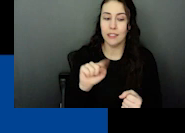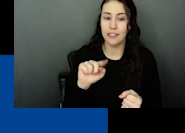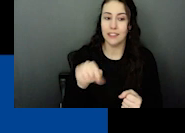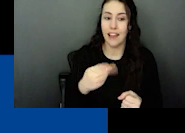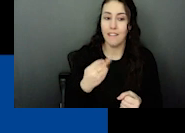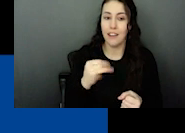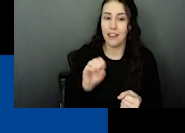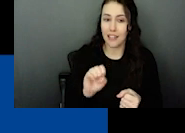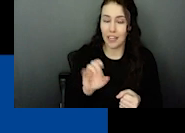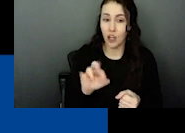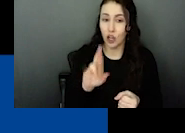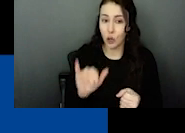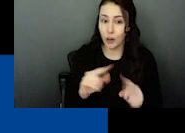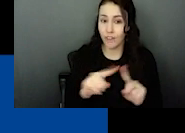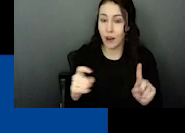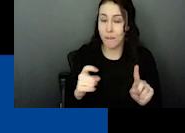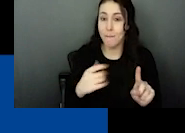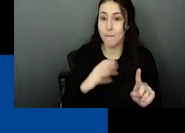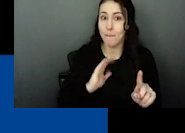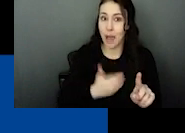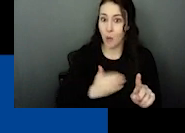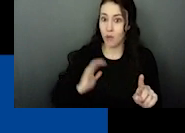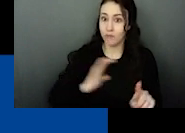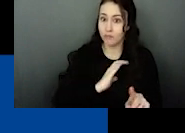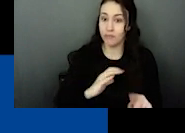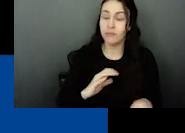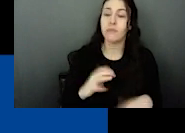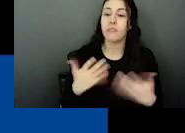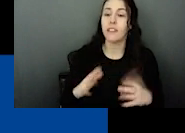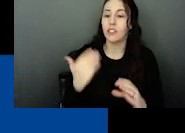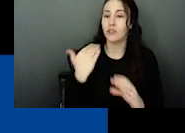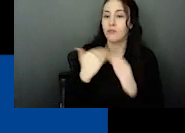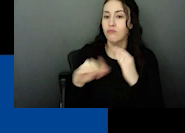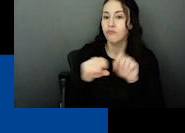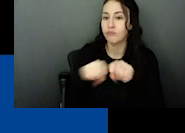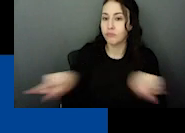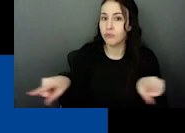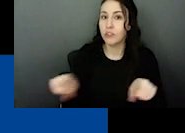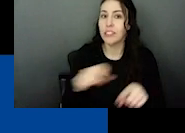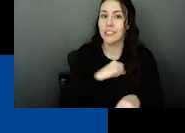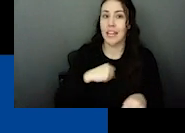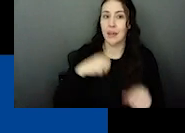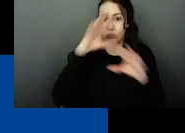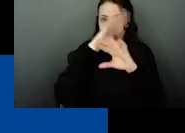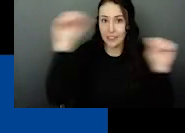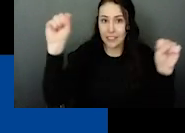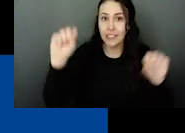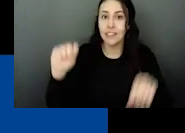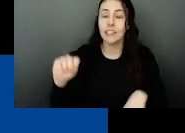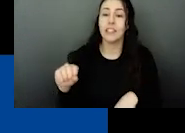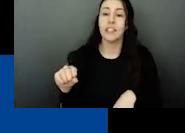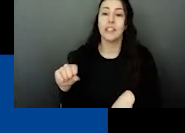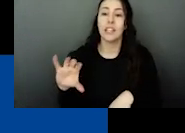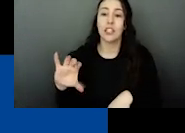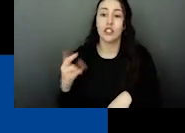committee and from Reedley College sent an email out to Senate presidents, curriculum chairs, and faculty points of contact at the eight